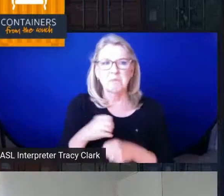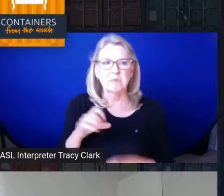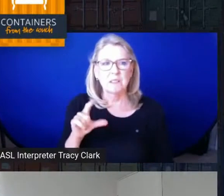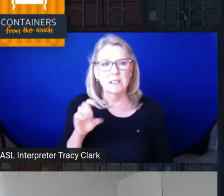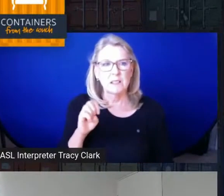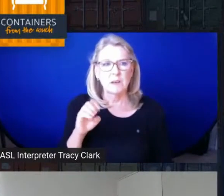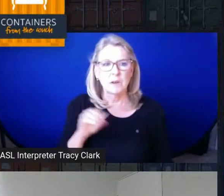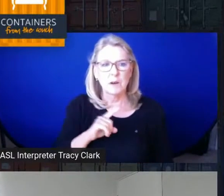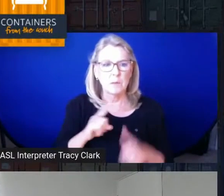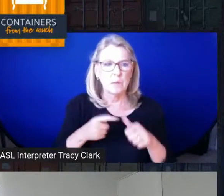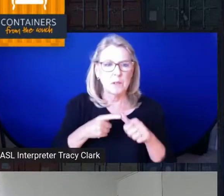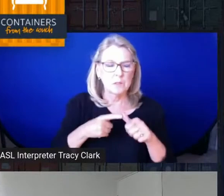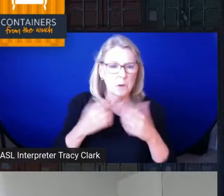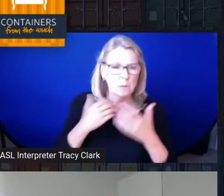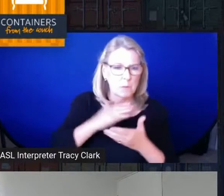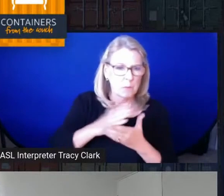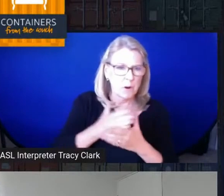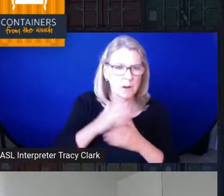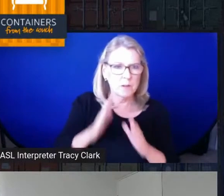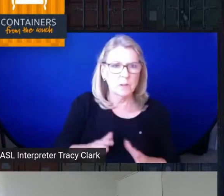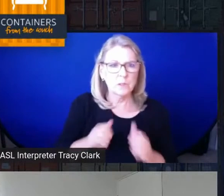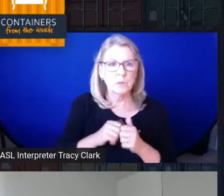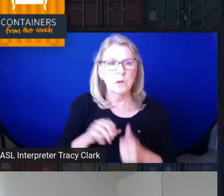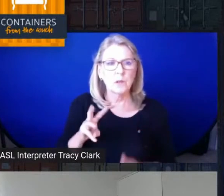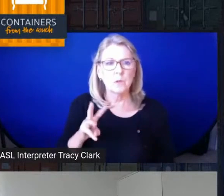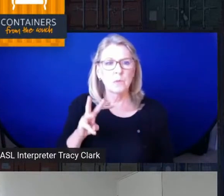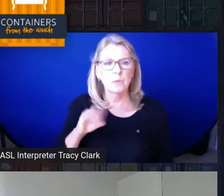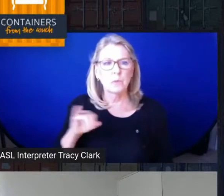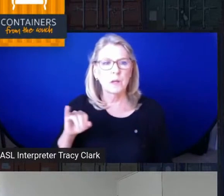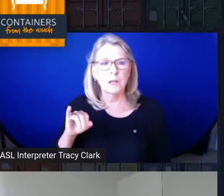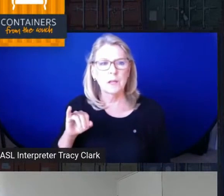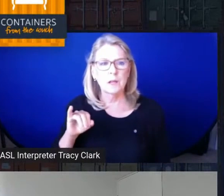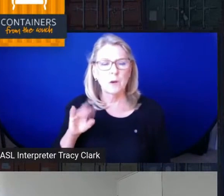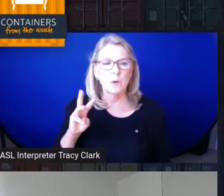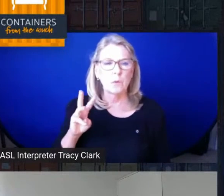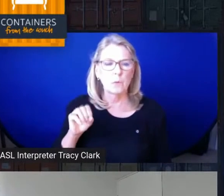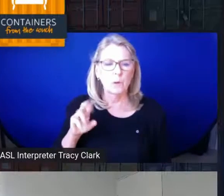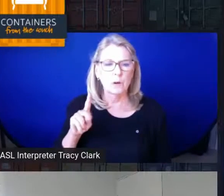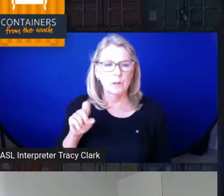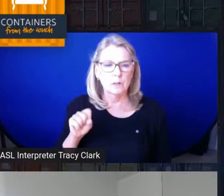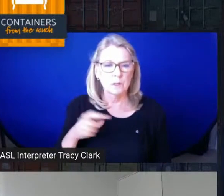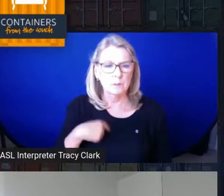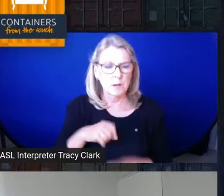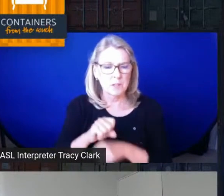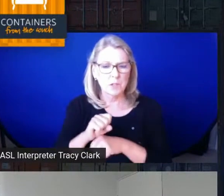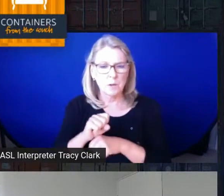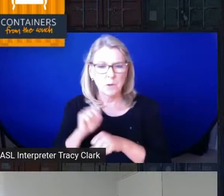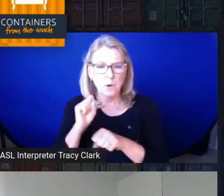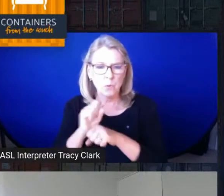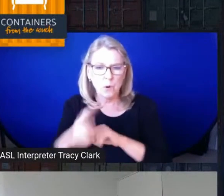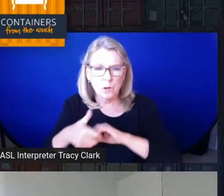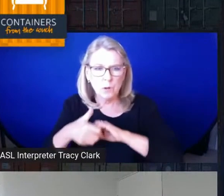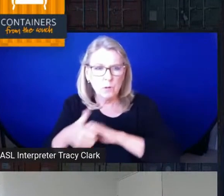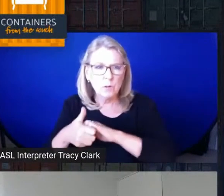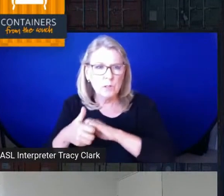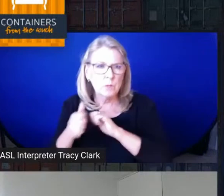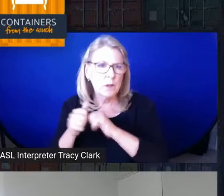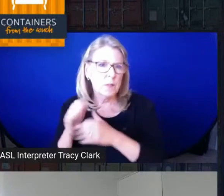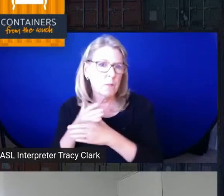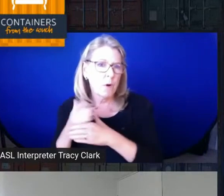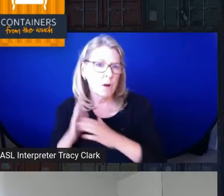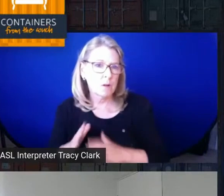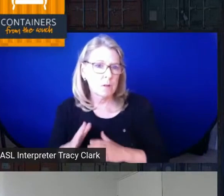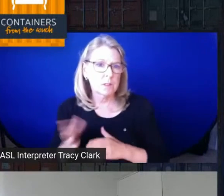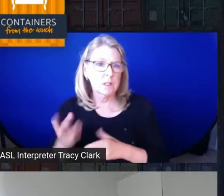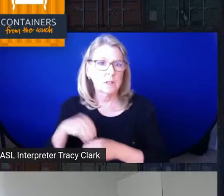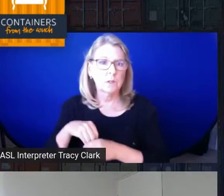Architect with WeaveWorks. And my job is to work very closely with our partners, including AWS, trying to find